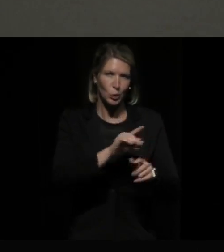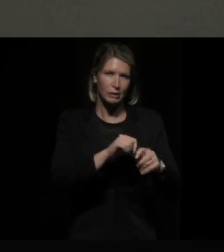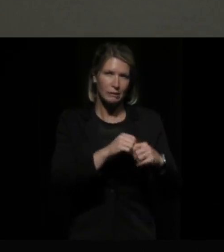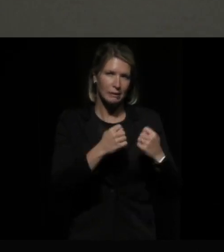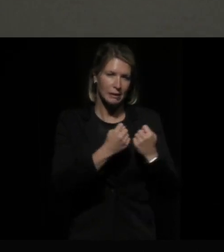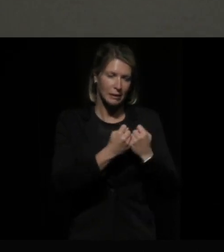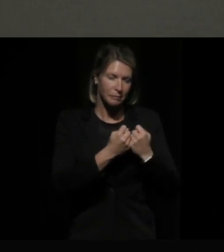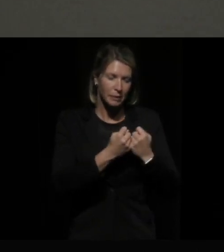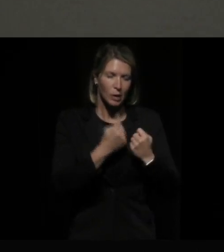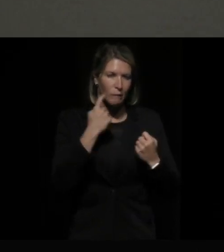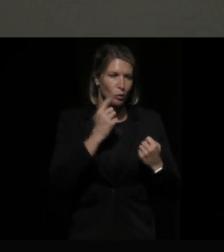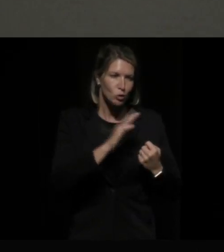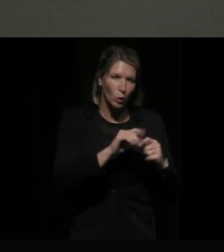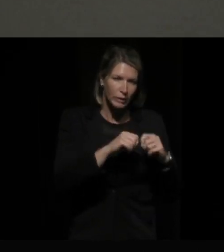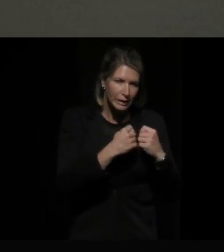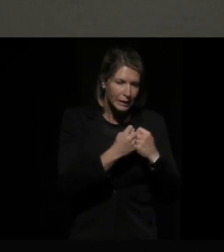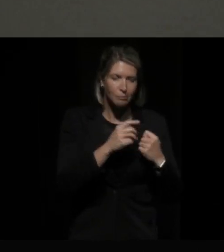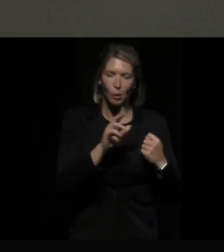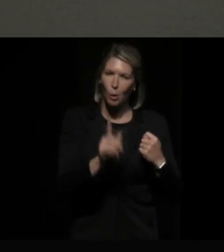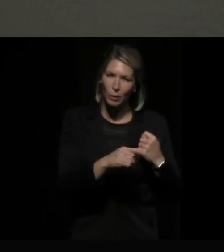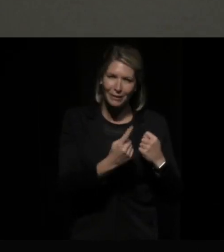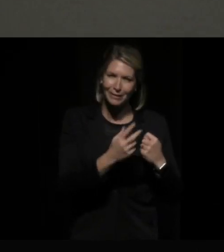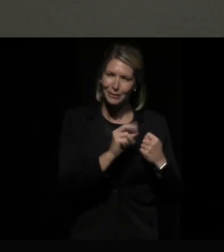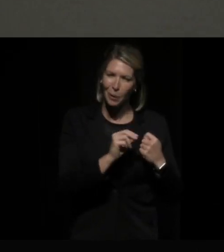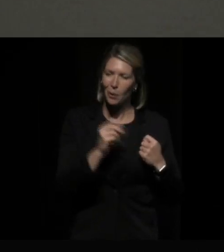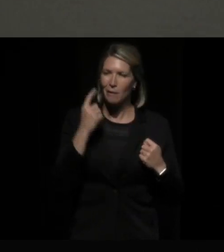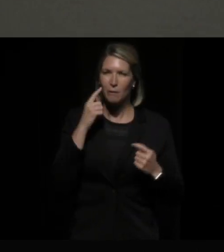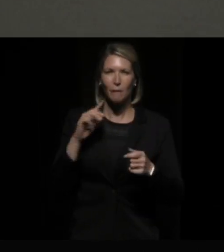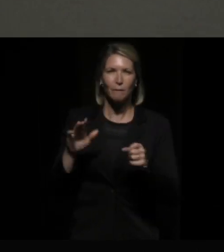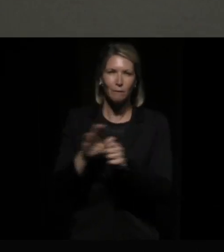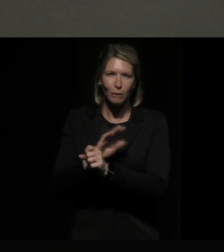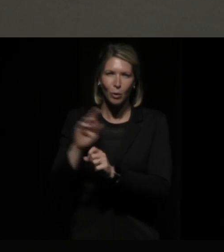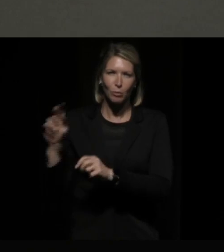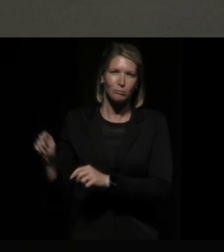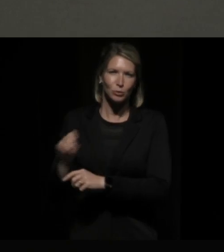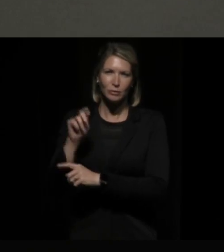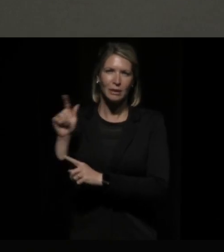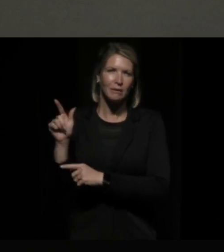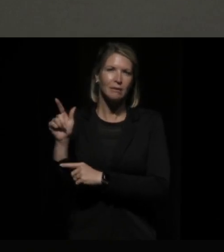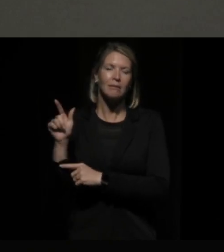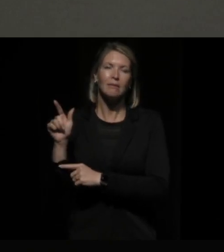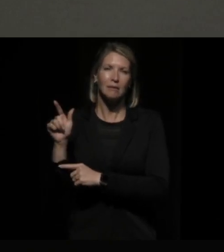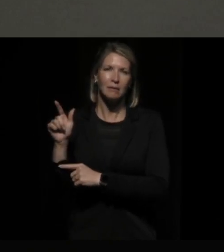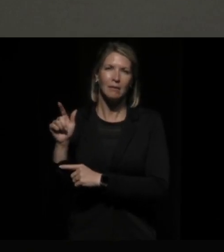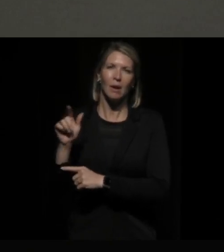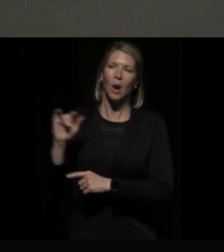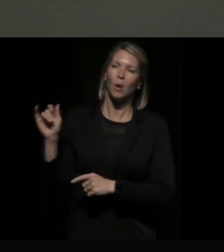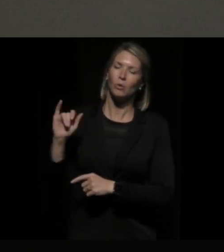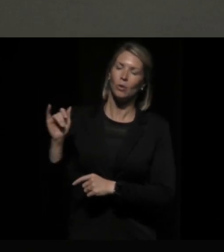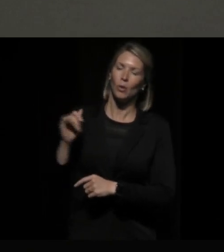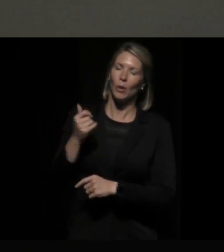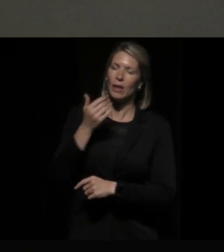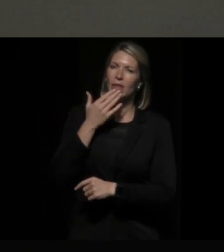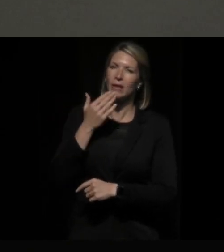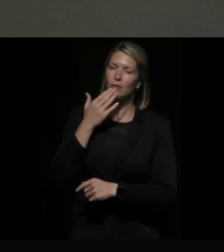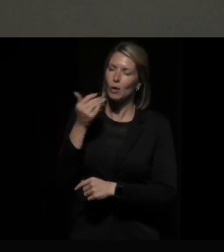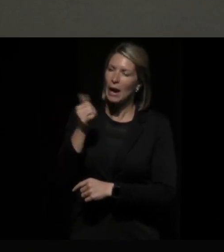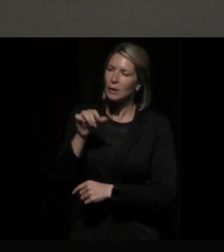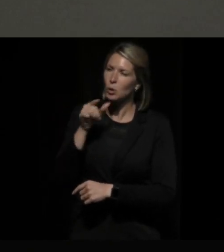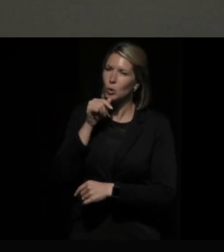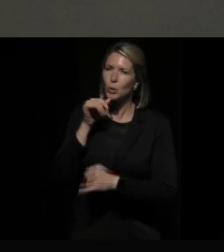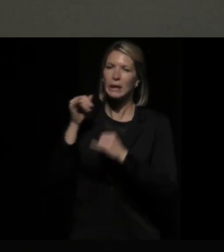entire province. And to the countless unnamed individuals who supported the Department of Health and Community Services through this